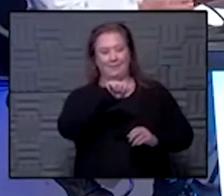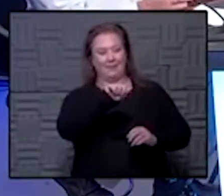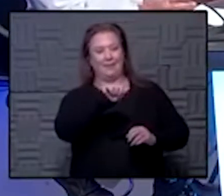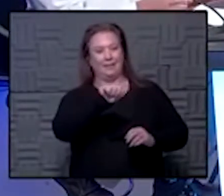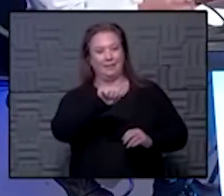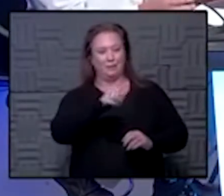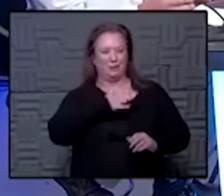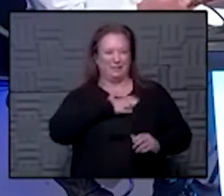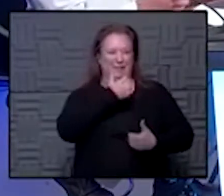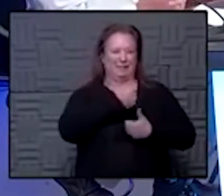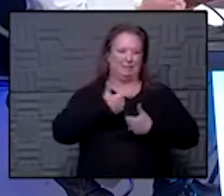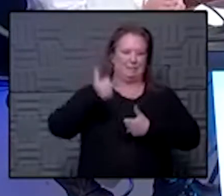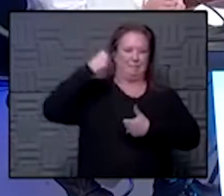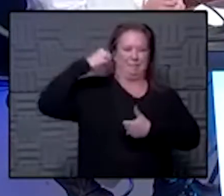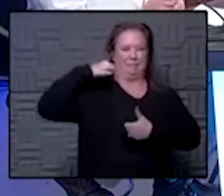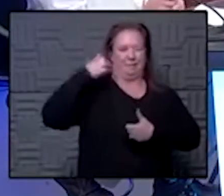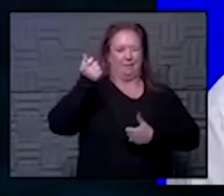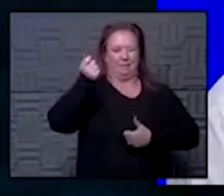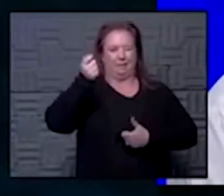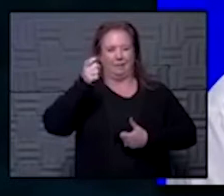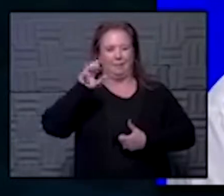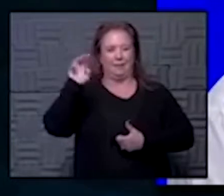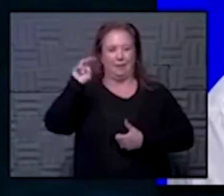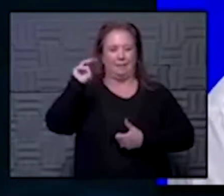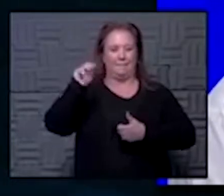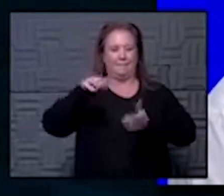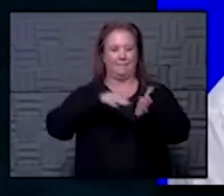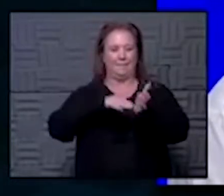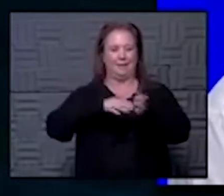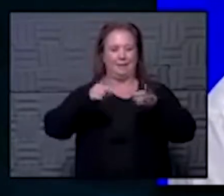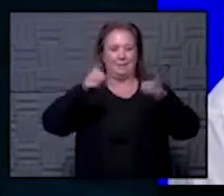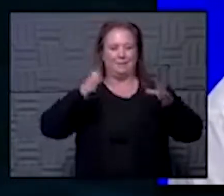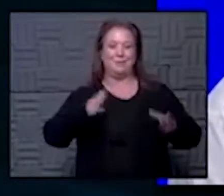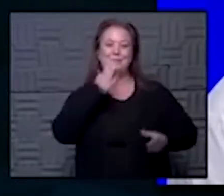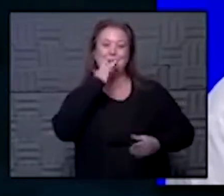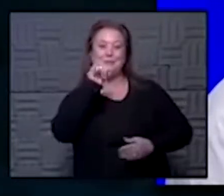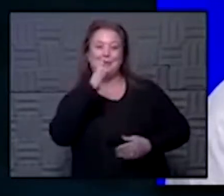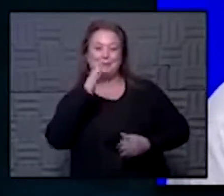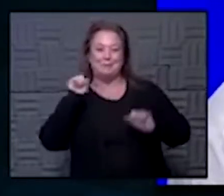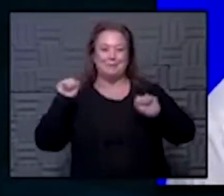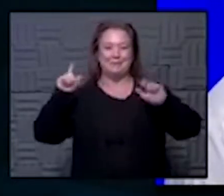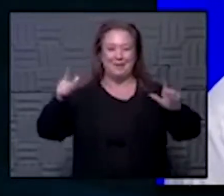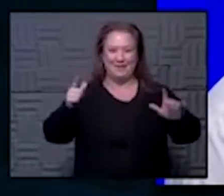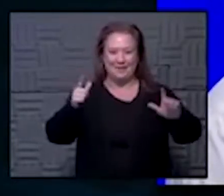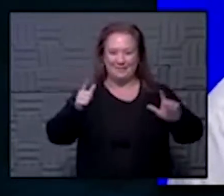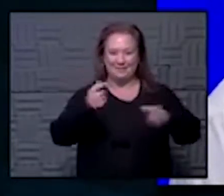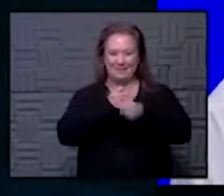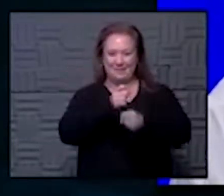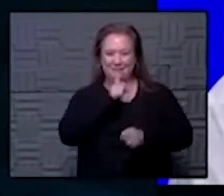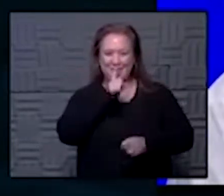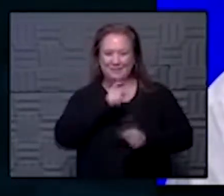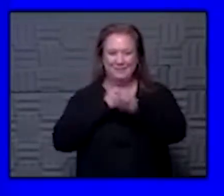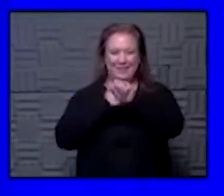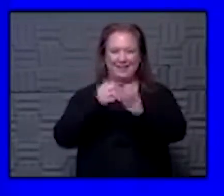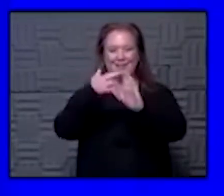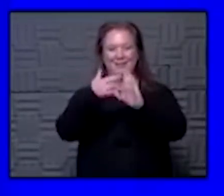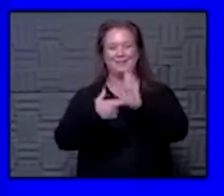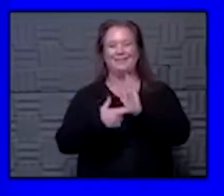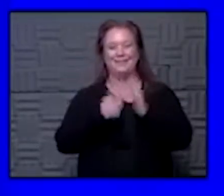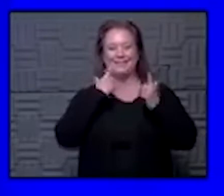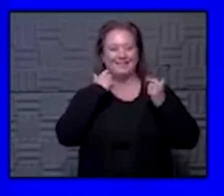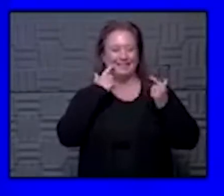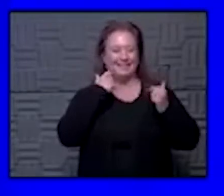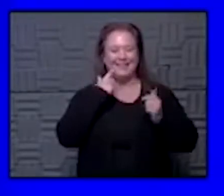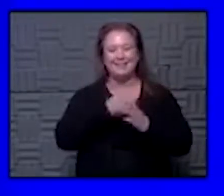kind of my boss-ish in the medical directorship, so she does a great job and keeps everything running. That's good. So, but she